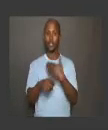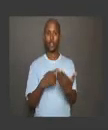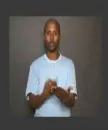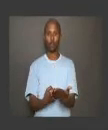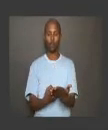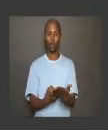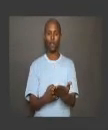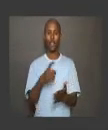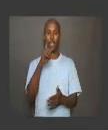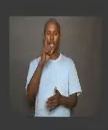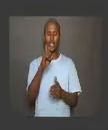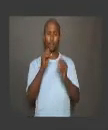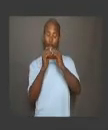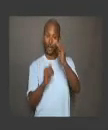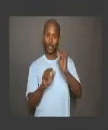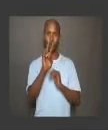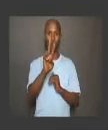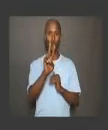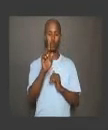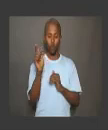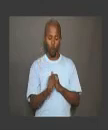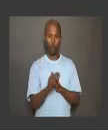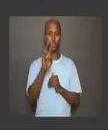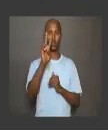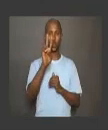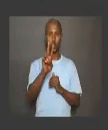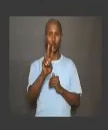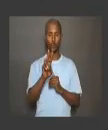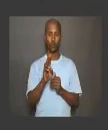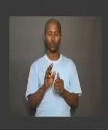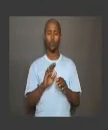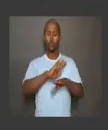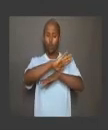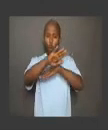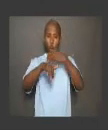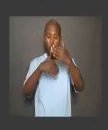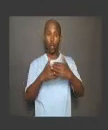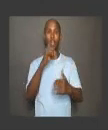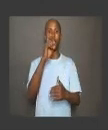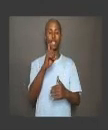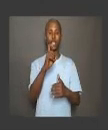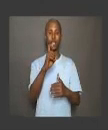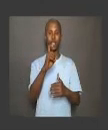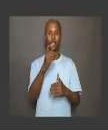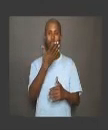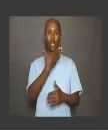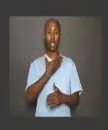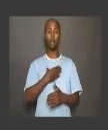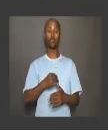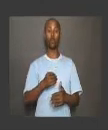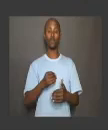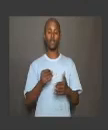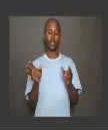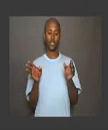Therefore, x minus 2 over 2 for all x an element of the